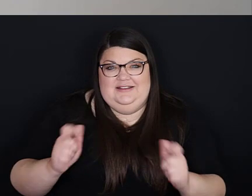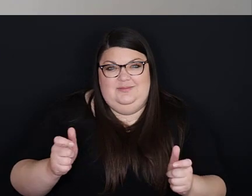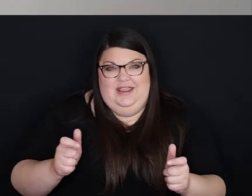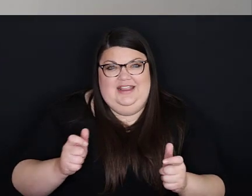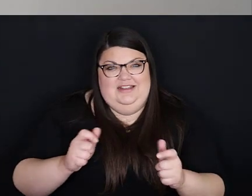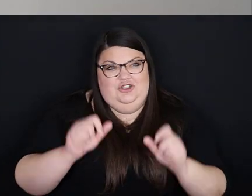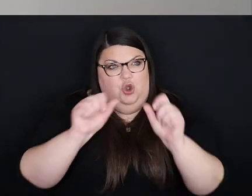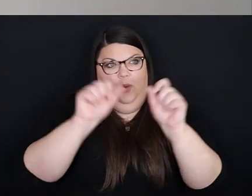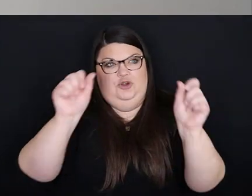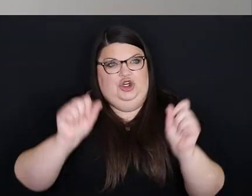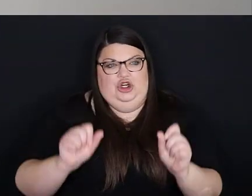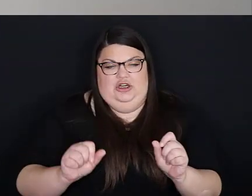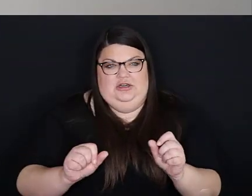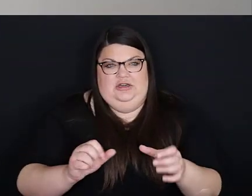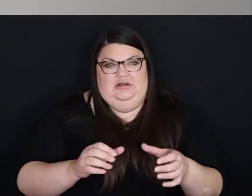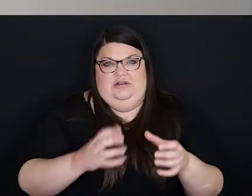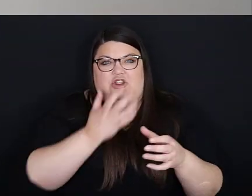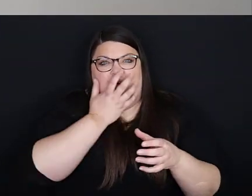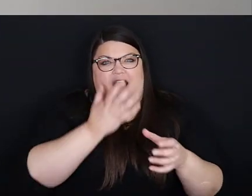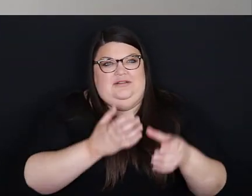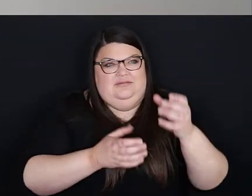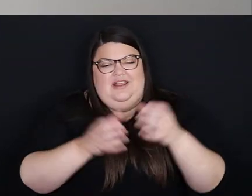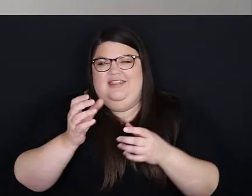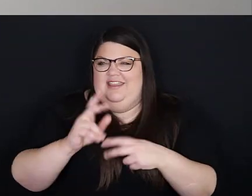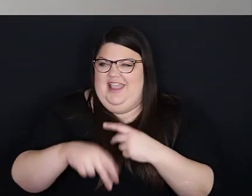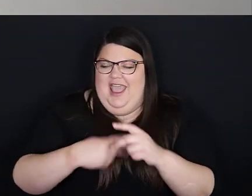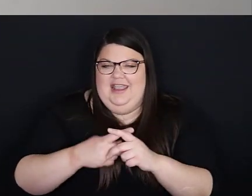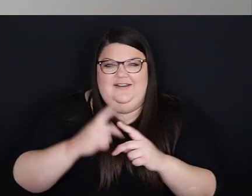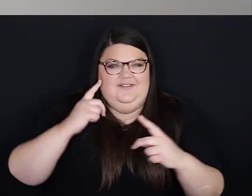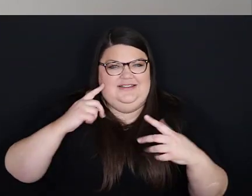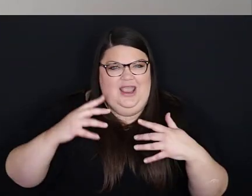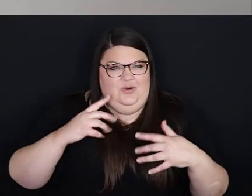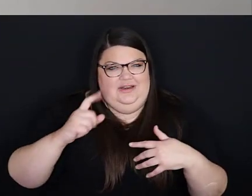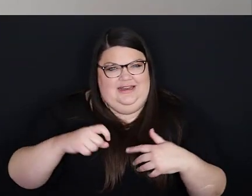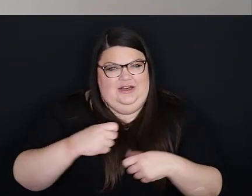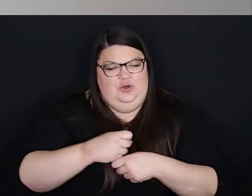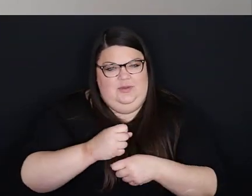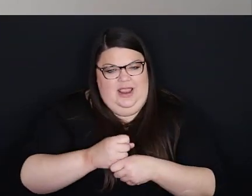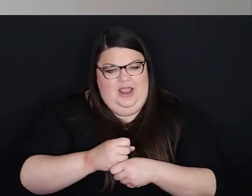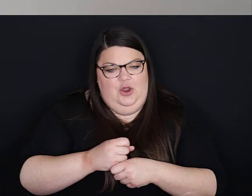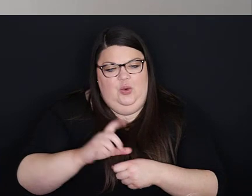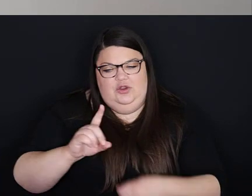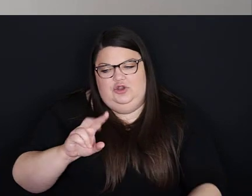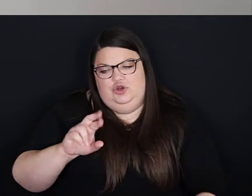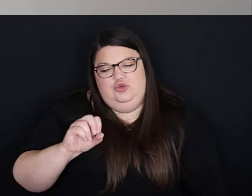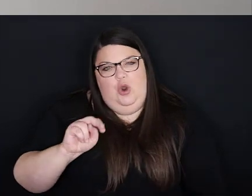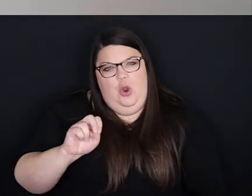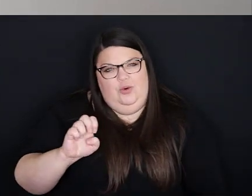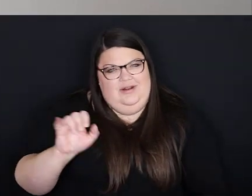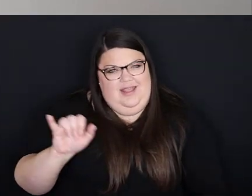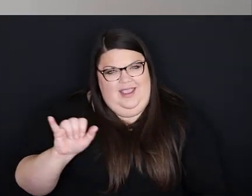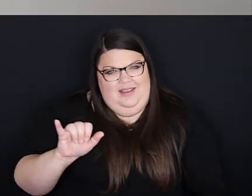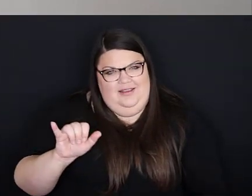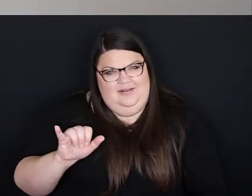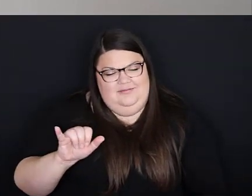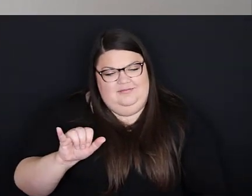big sculpture, and the kind of sound it needed to make was drone-like, not